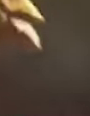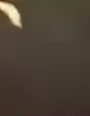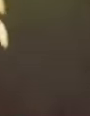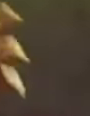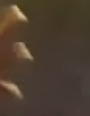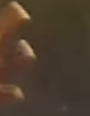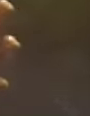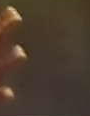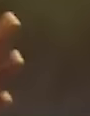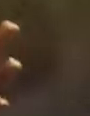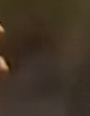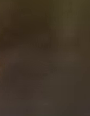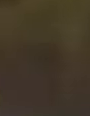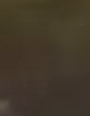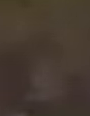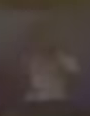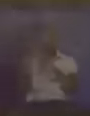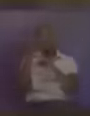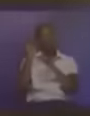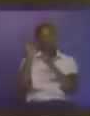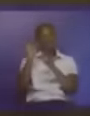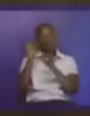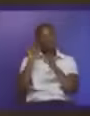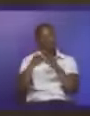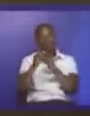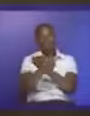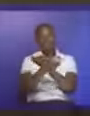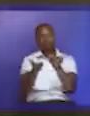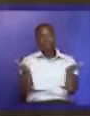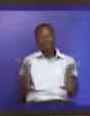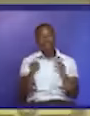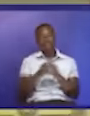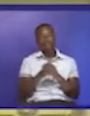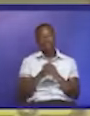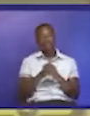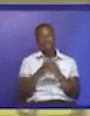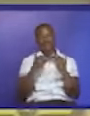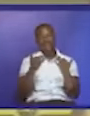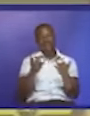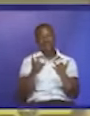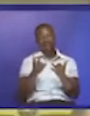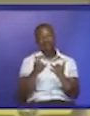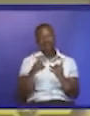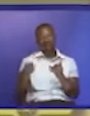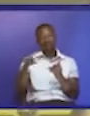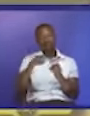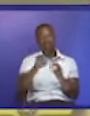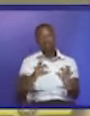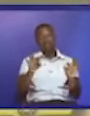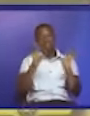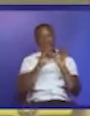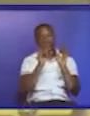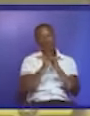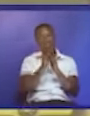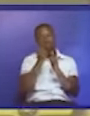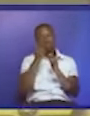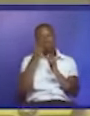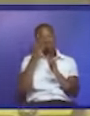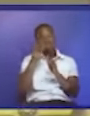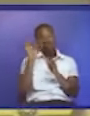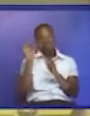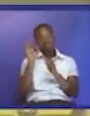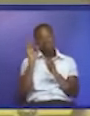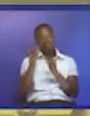a prophetic message to the body of Christ. It is important for us to understand the speakings of the